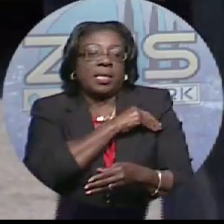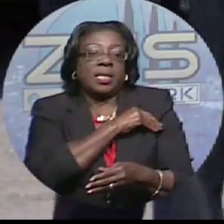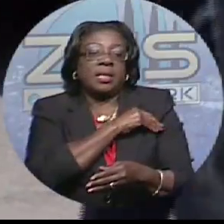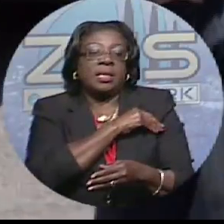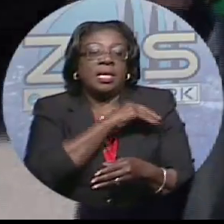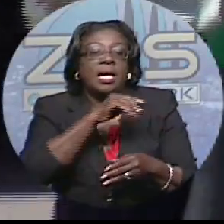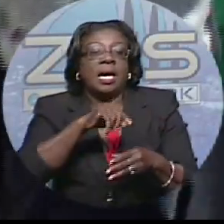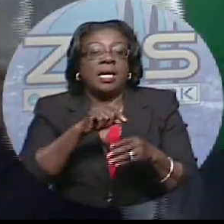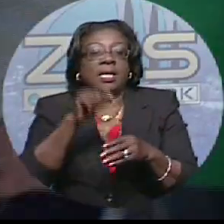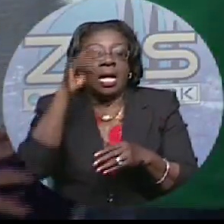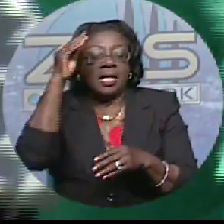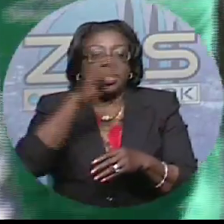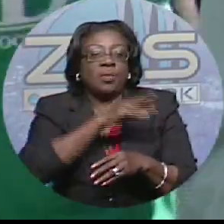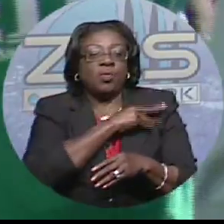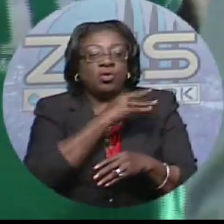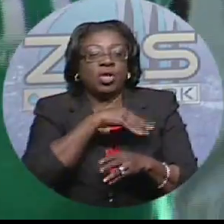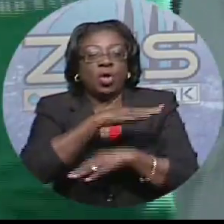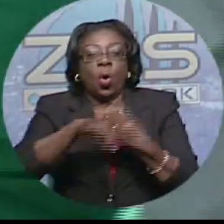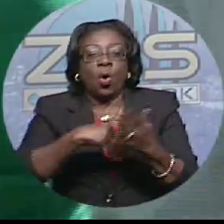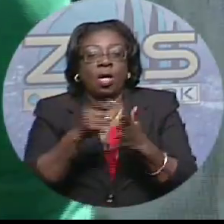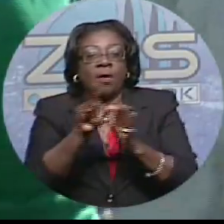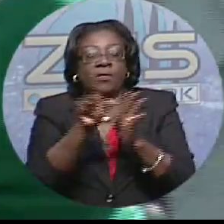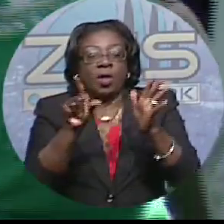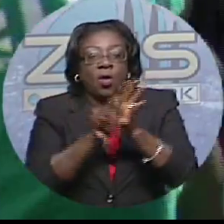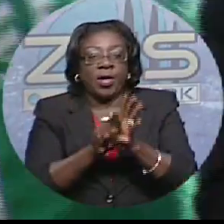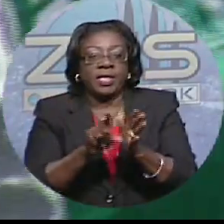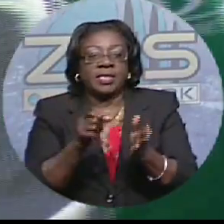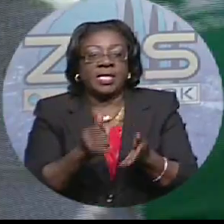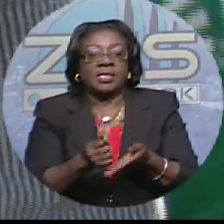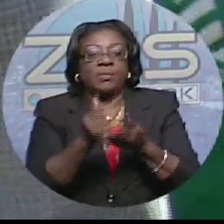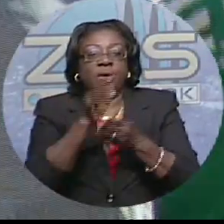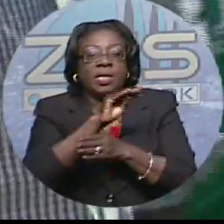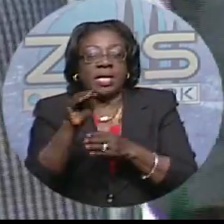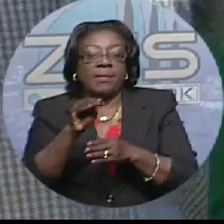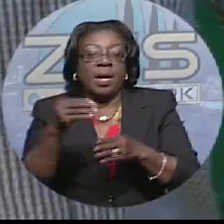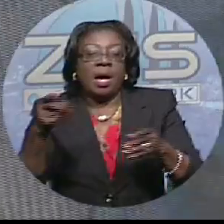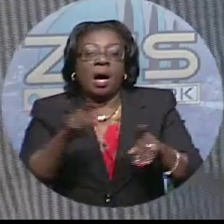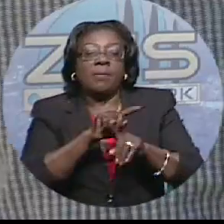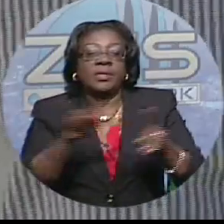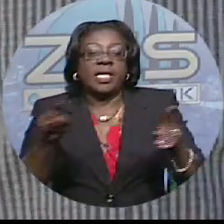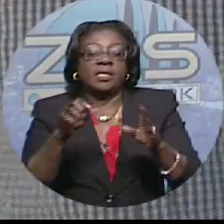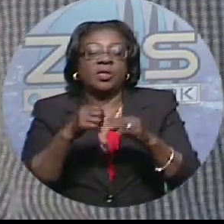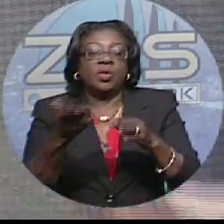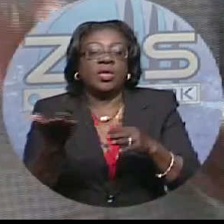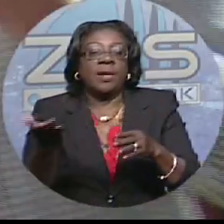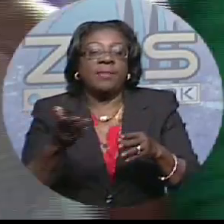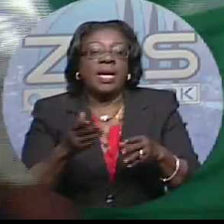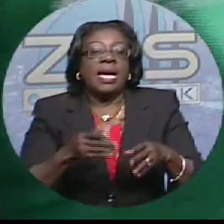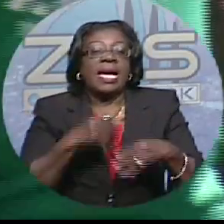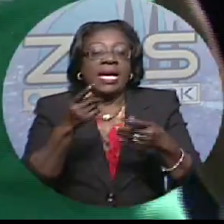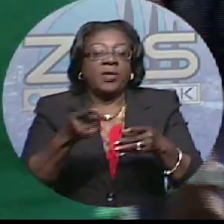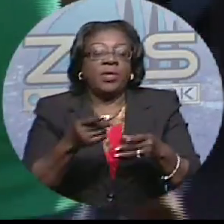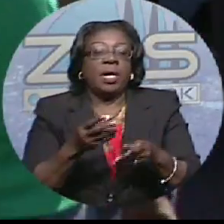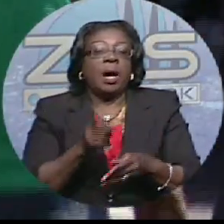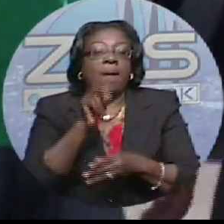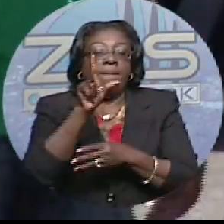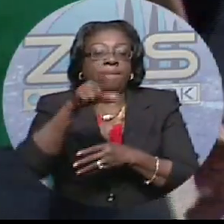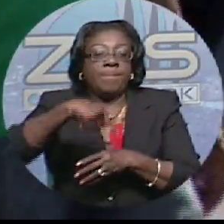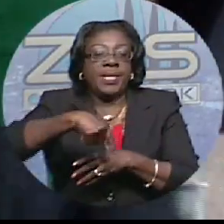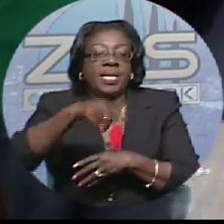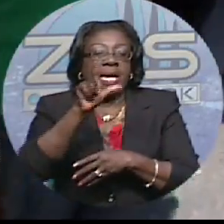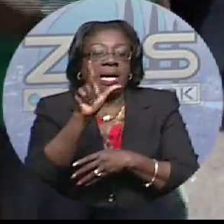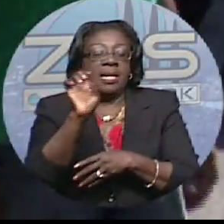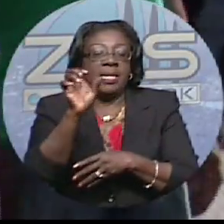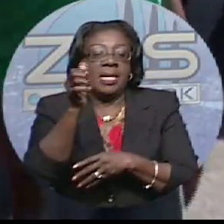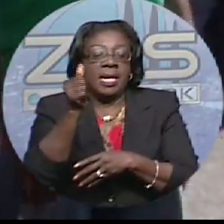Moutry, Khalil Parker, and Lanisha Roll, all objected to their client entering a plea to the charges. Leading the charge was